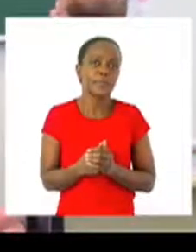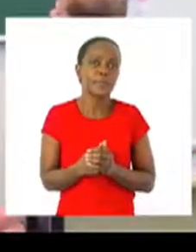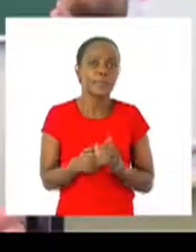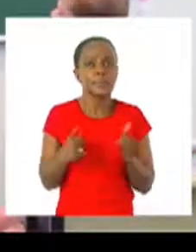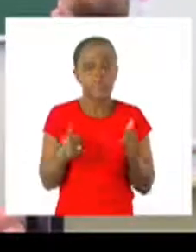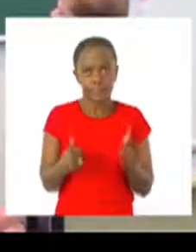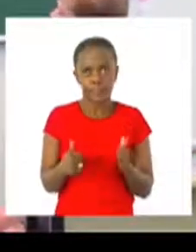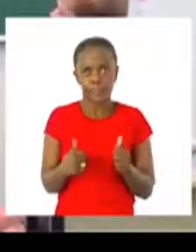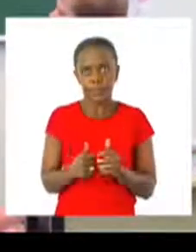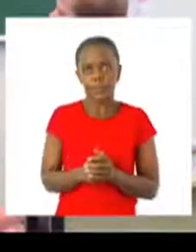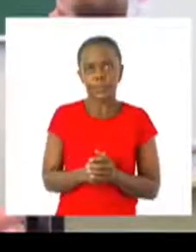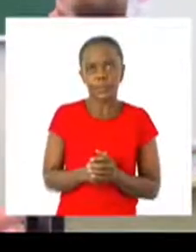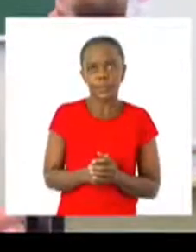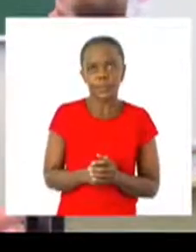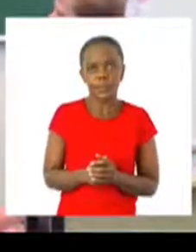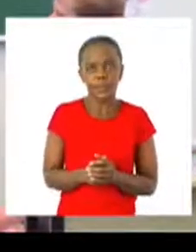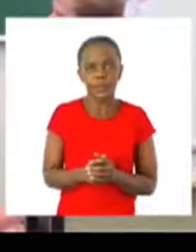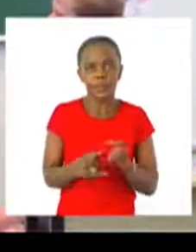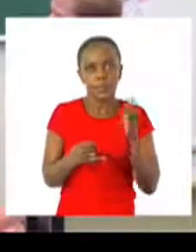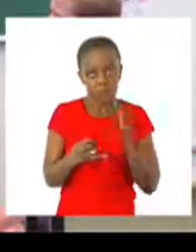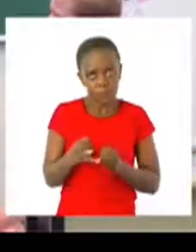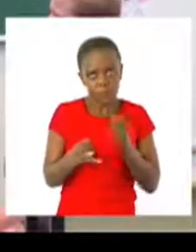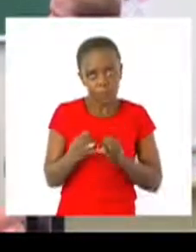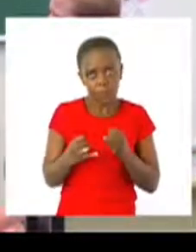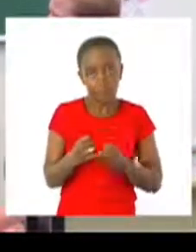Right. Our very last